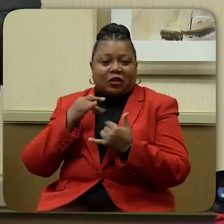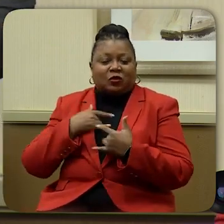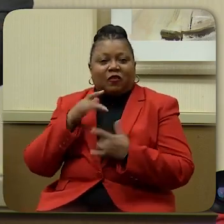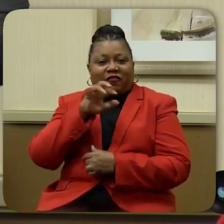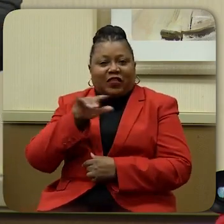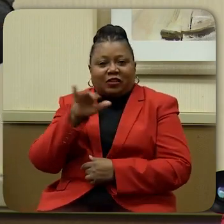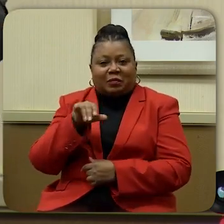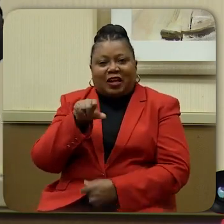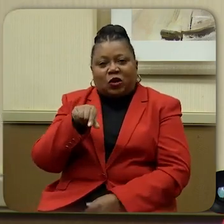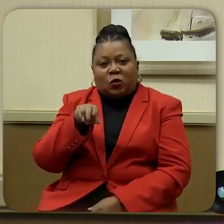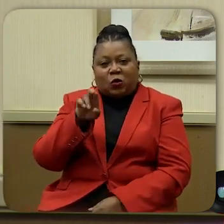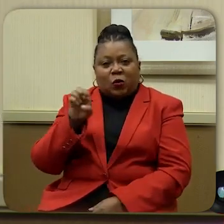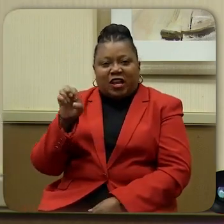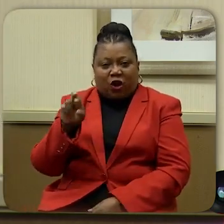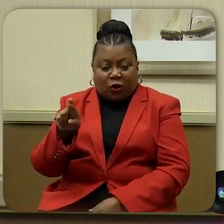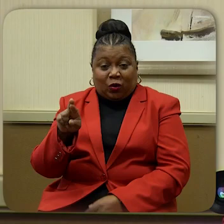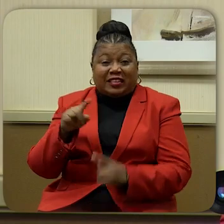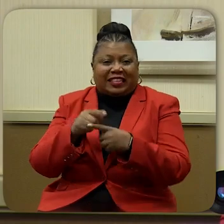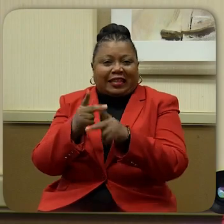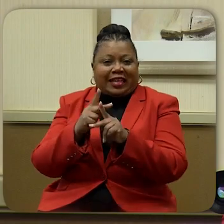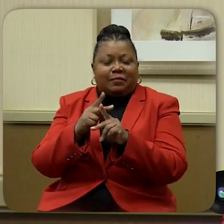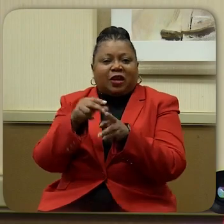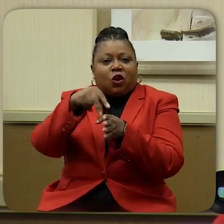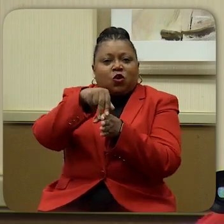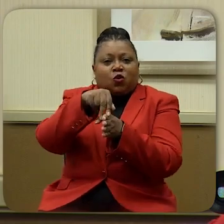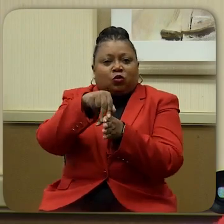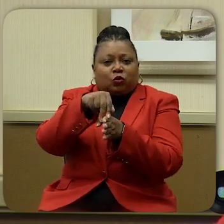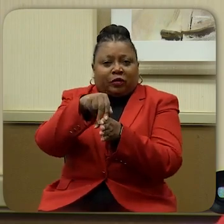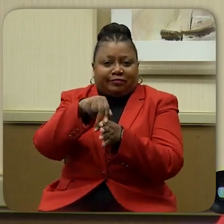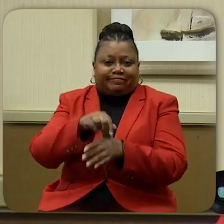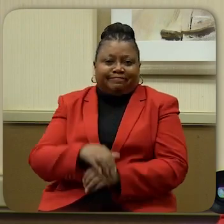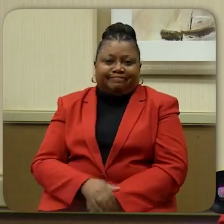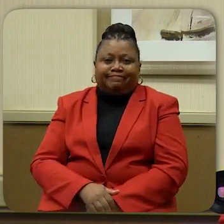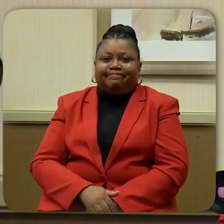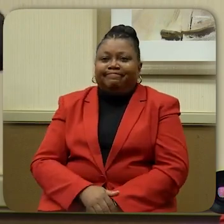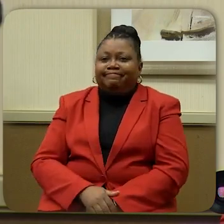to fingerspell queer to keep it neutral.